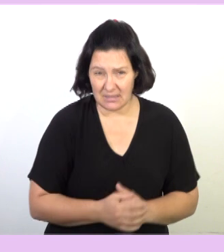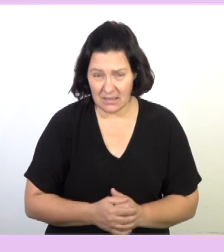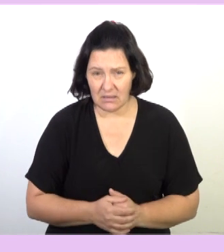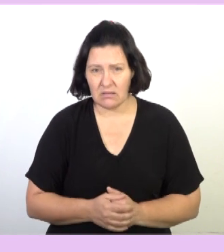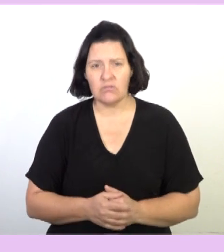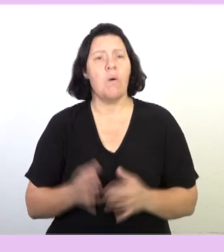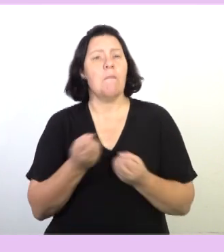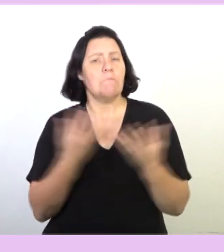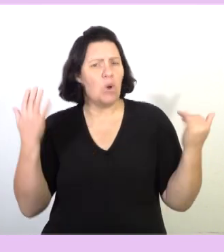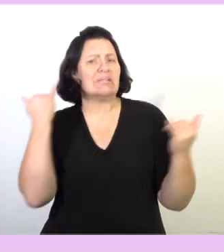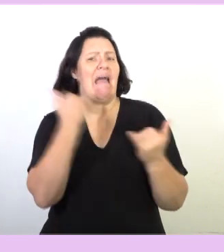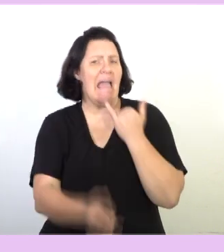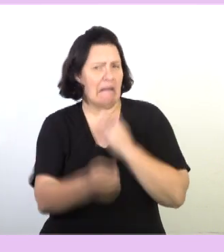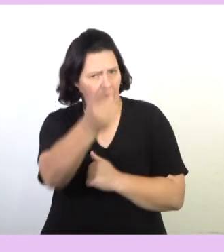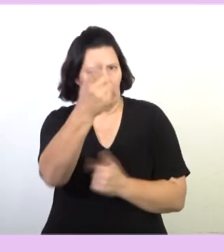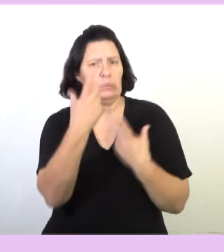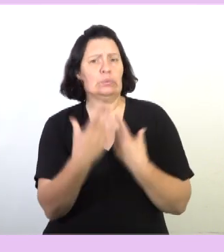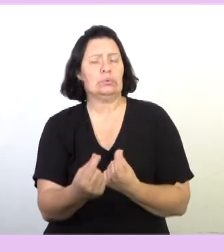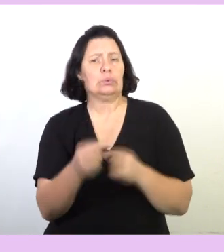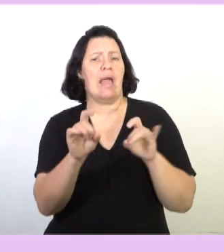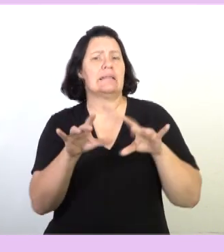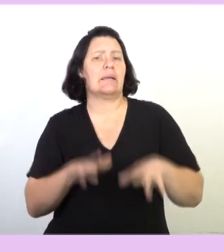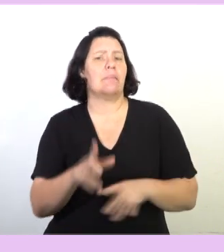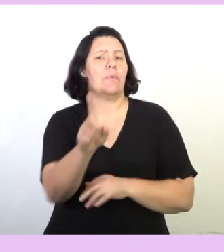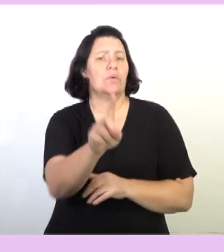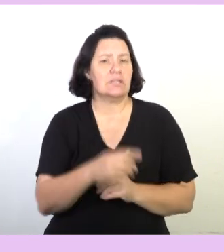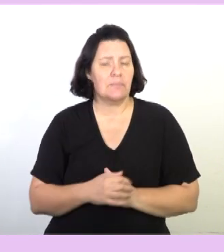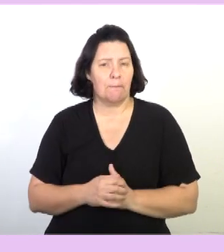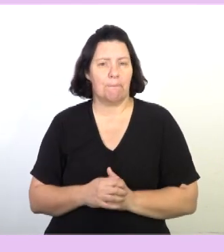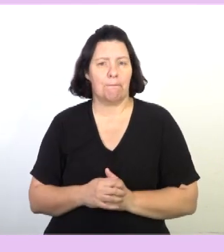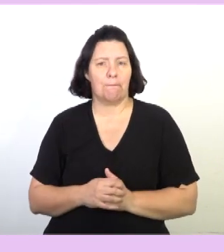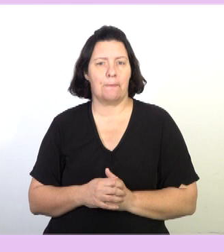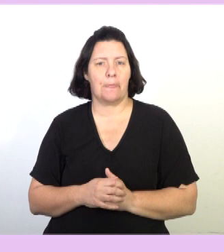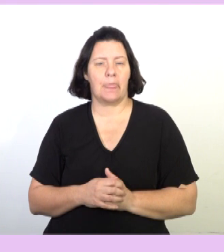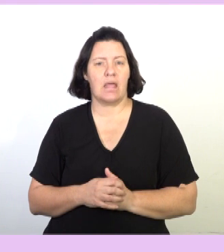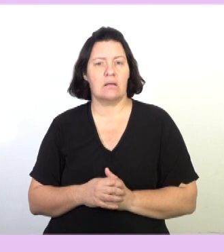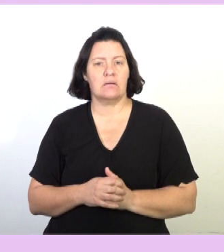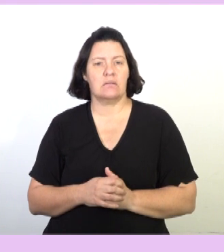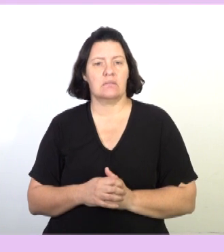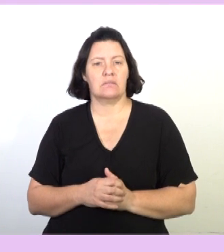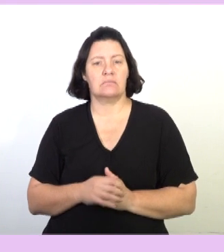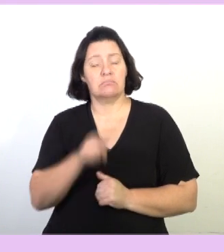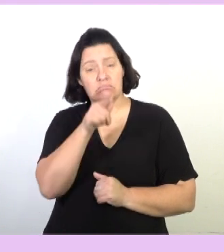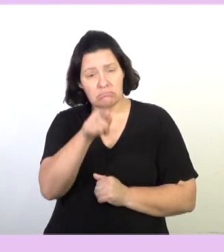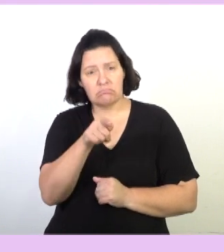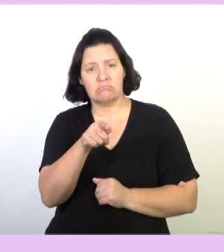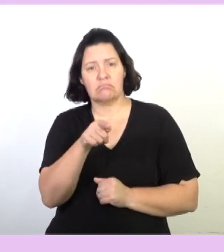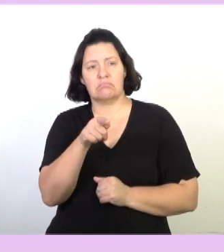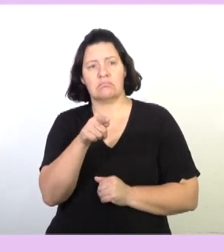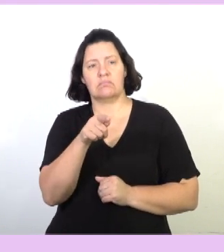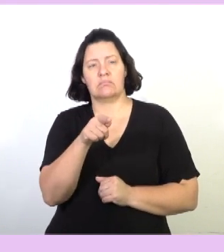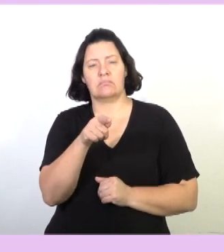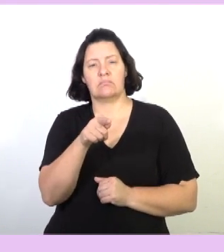Common errors that you normally commit in this section is that you learners